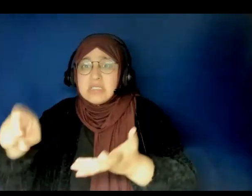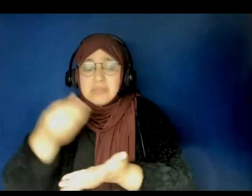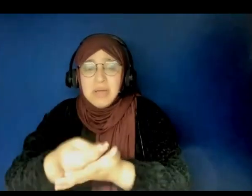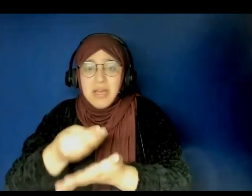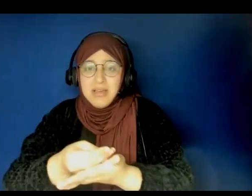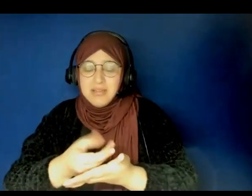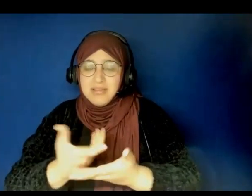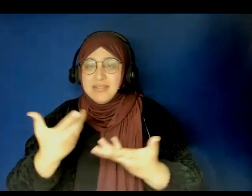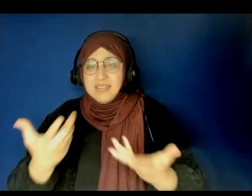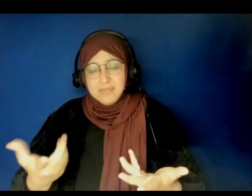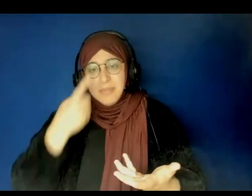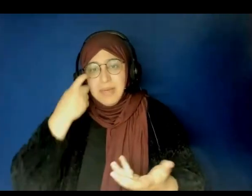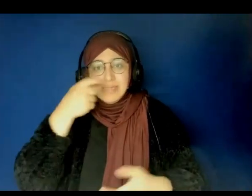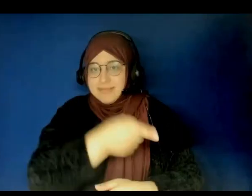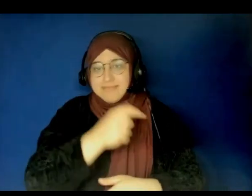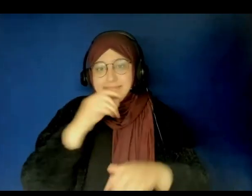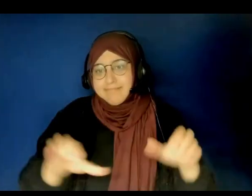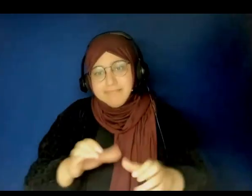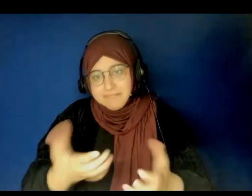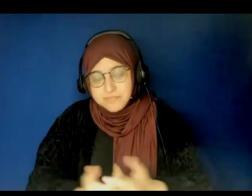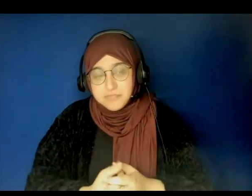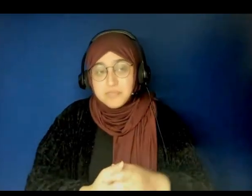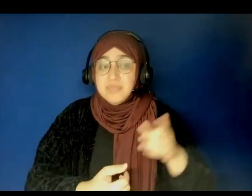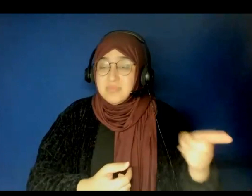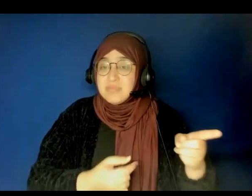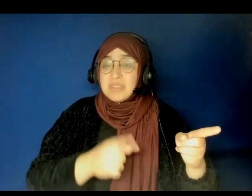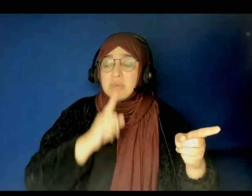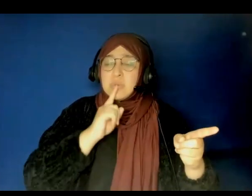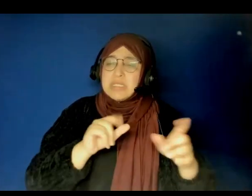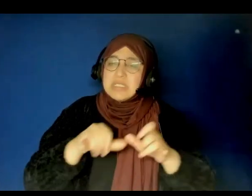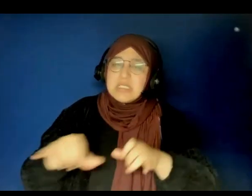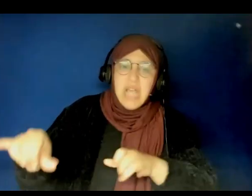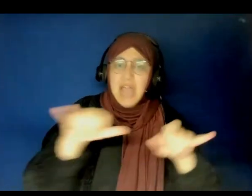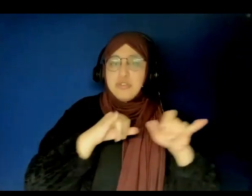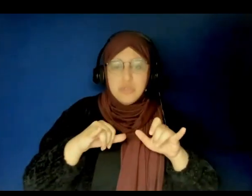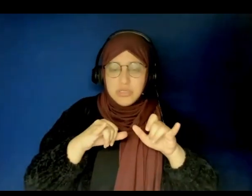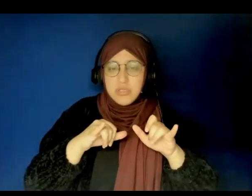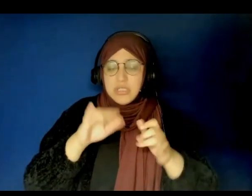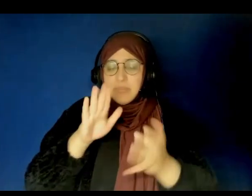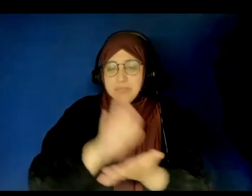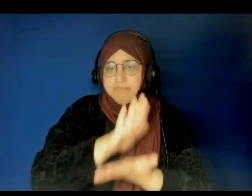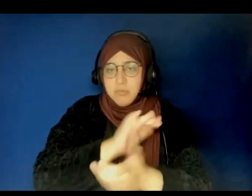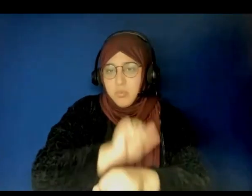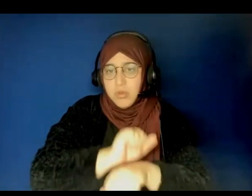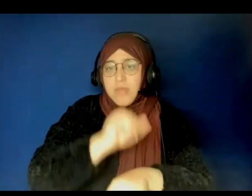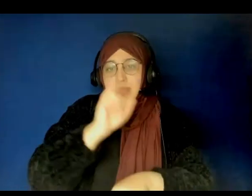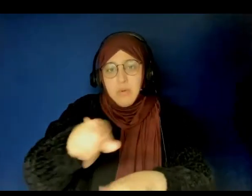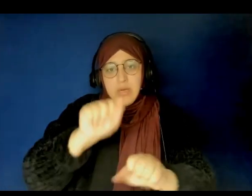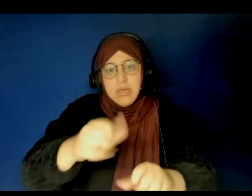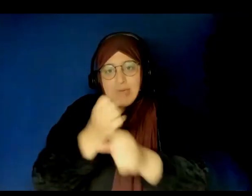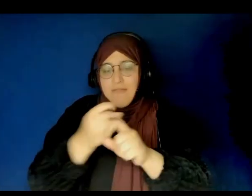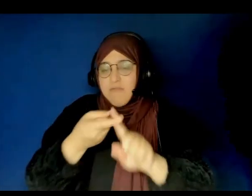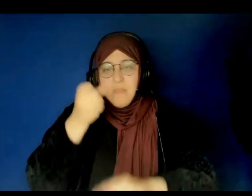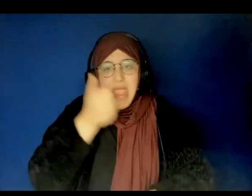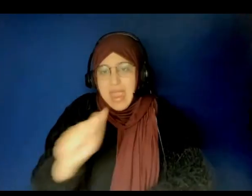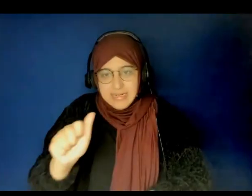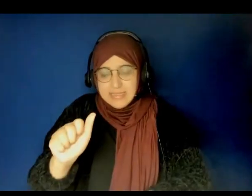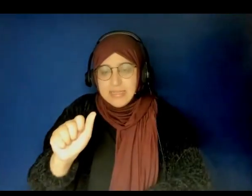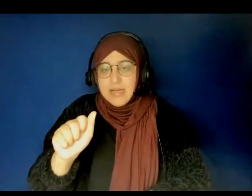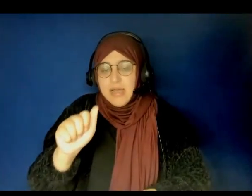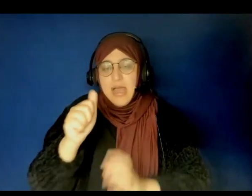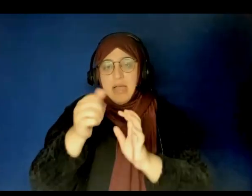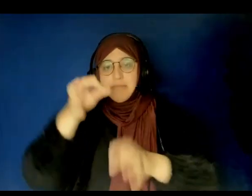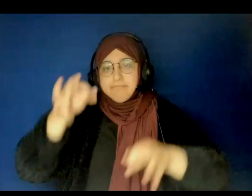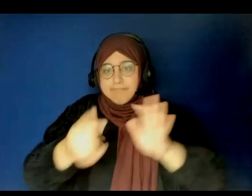attorney. And this is a standard document that you can get from any state attorney office. That's usually a one-pager, and just